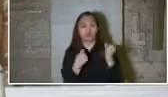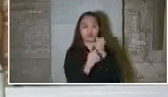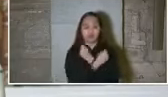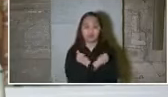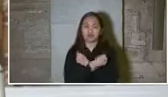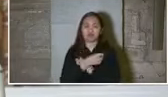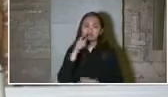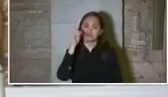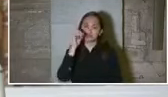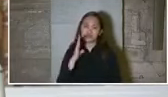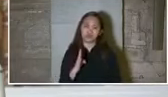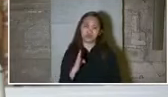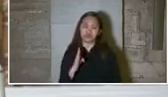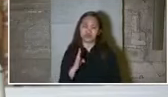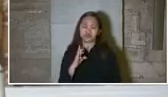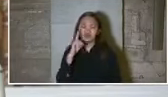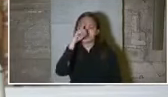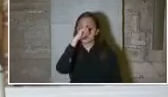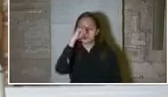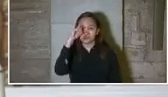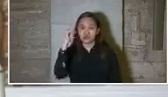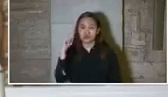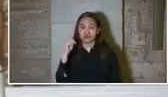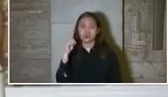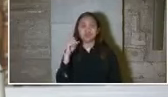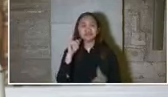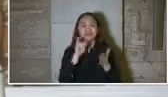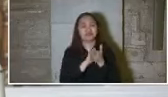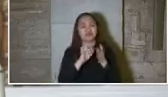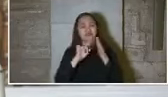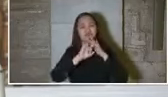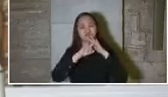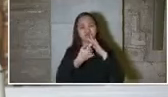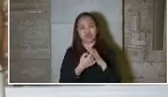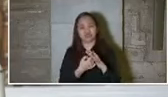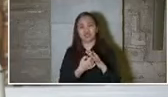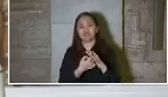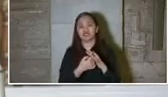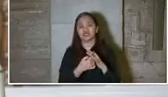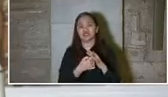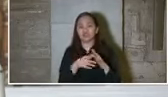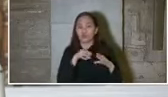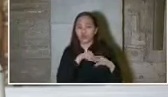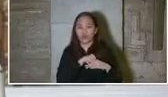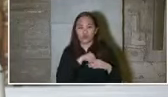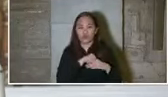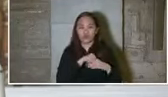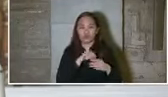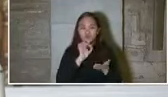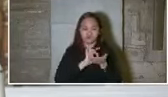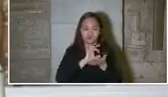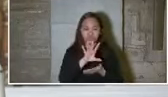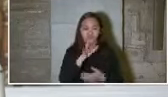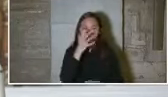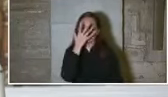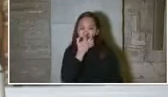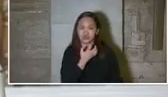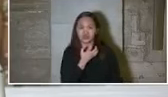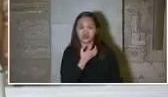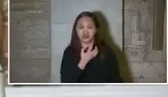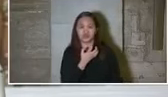by God, because that will begin hate and anger to set